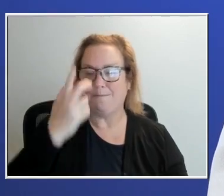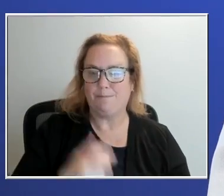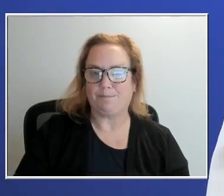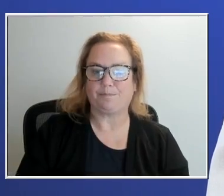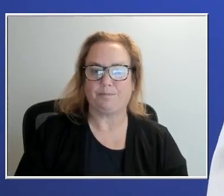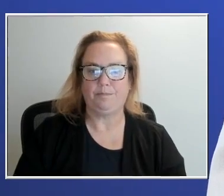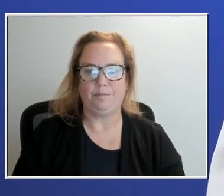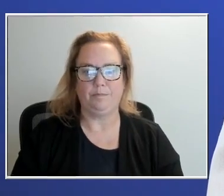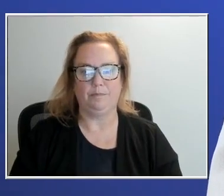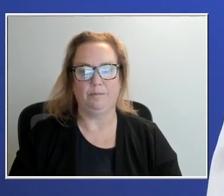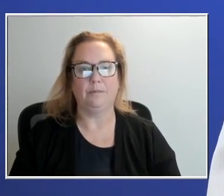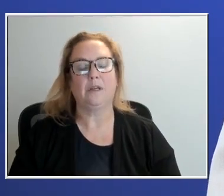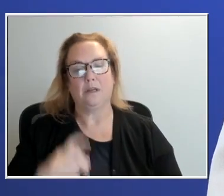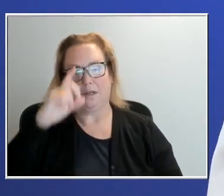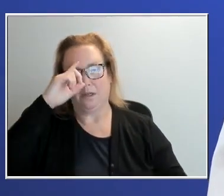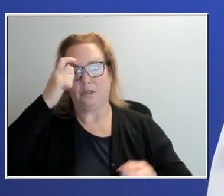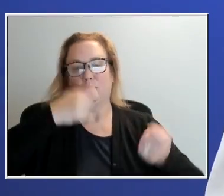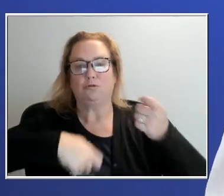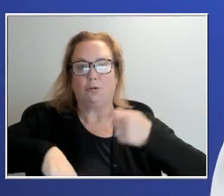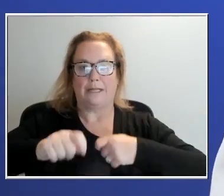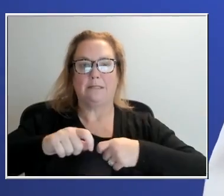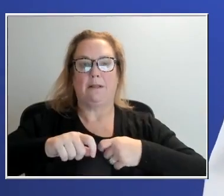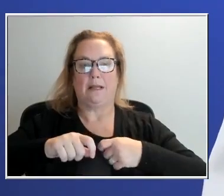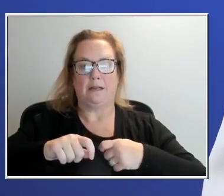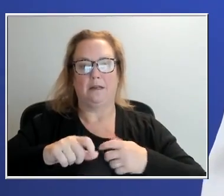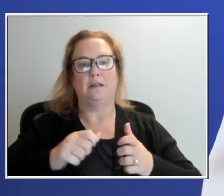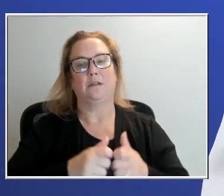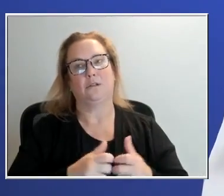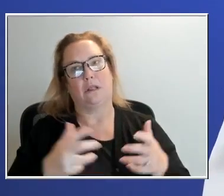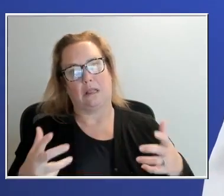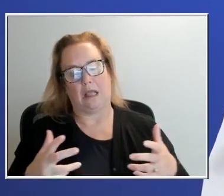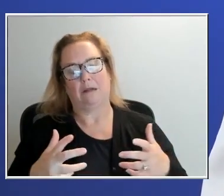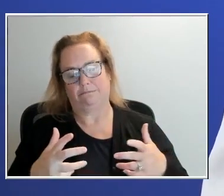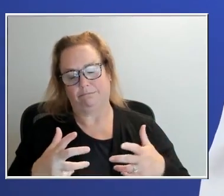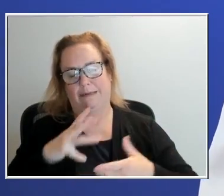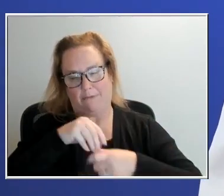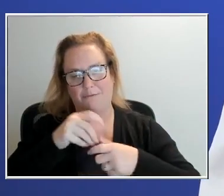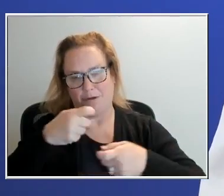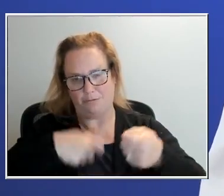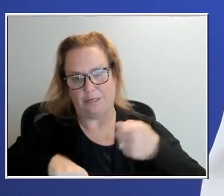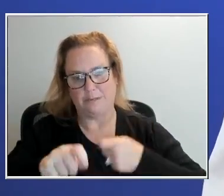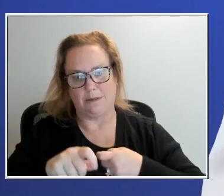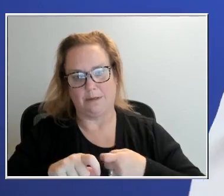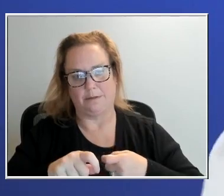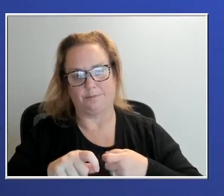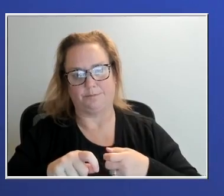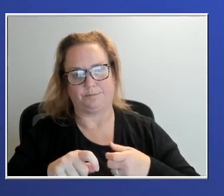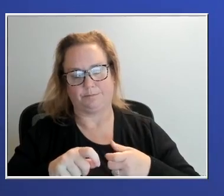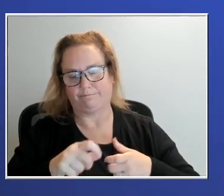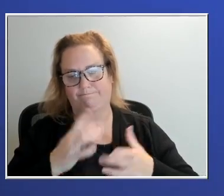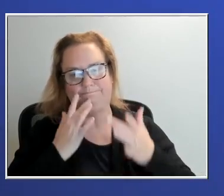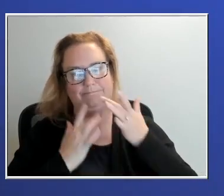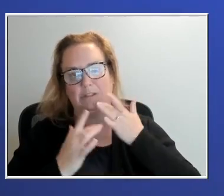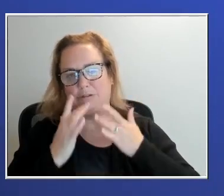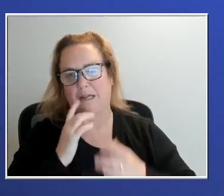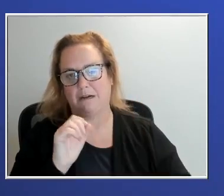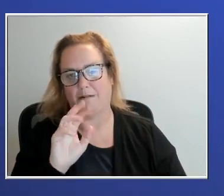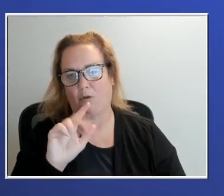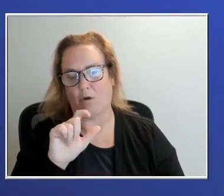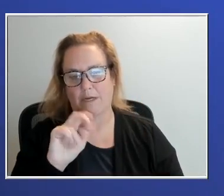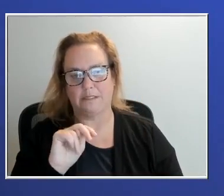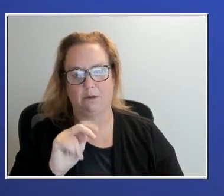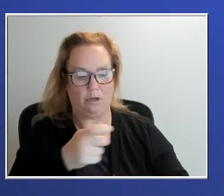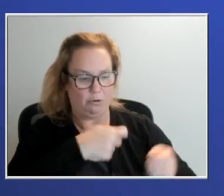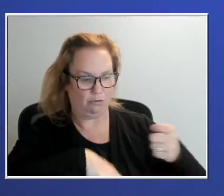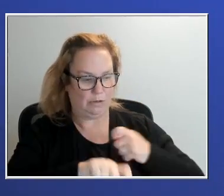know, transplant, there's a lot which goes into transplant. There's shortage of organs, and when we transplant somebody, we want to make sure that